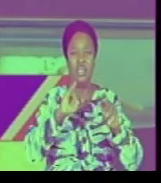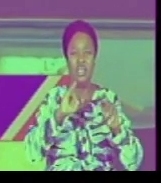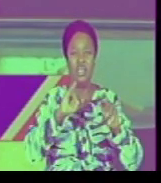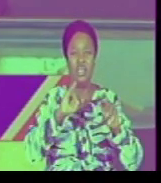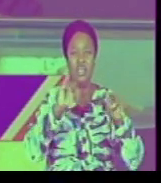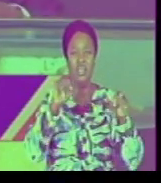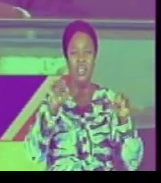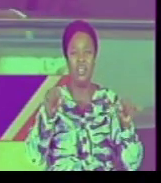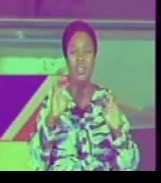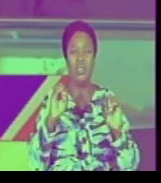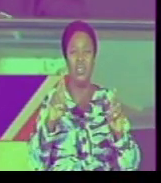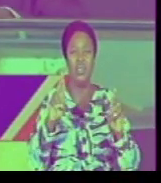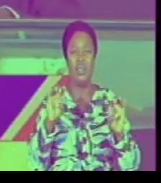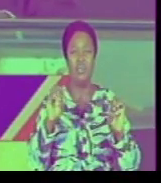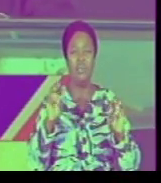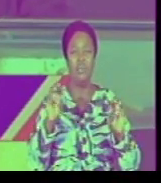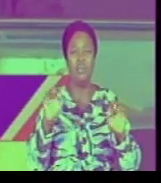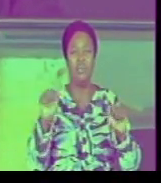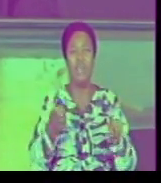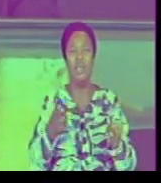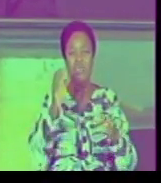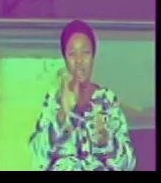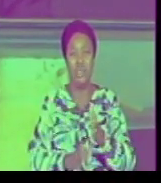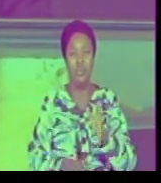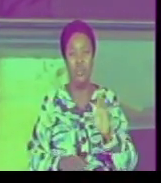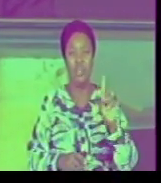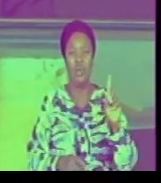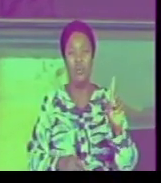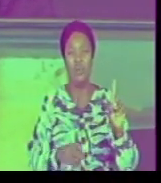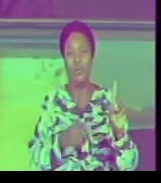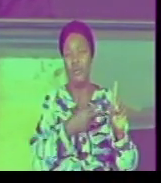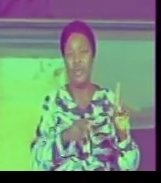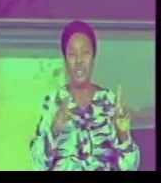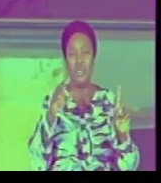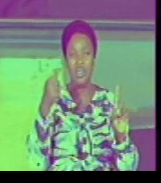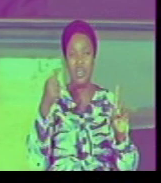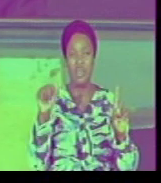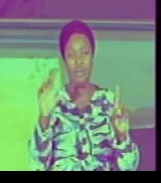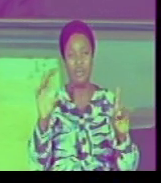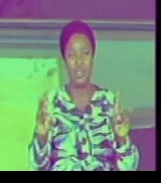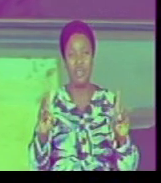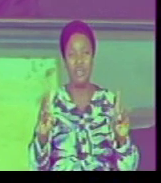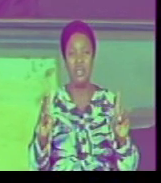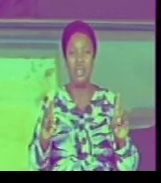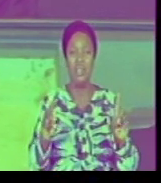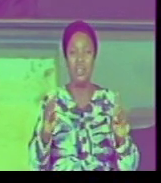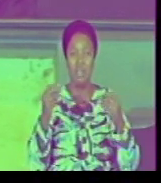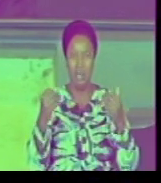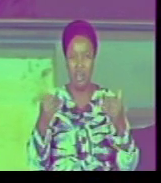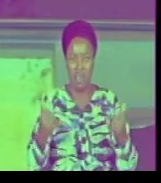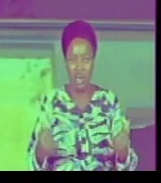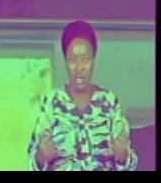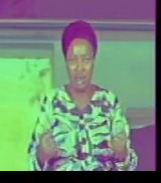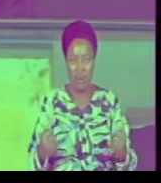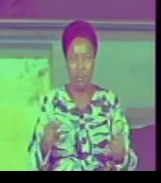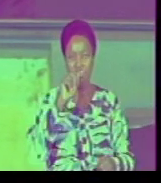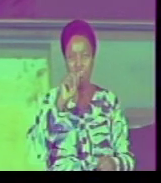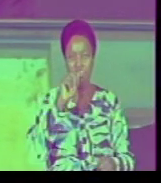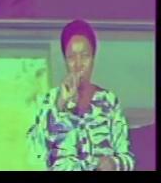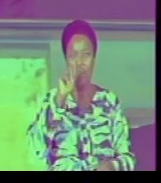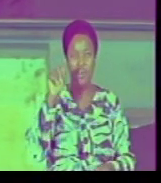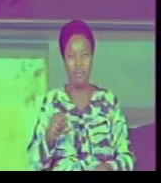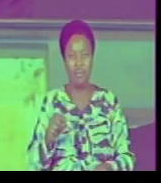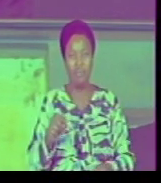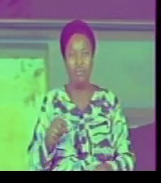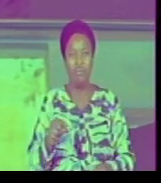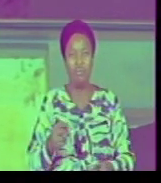verse 17, thou therefore gather up thy loins. You